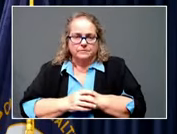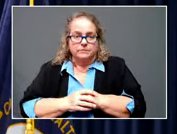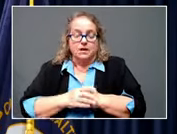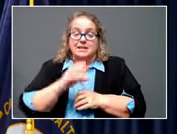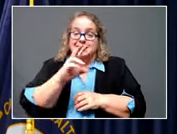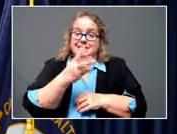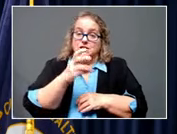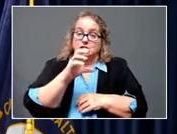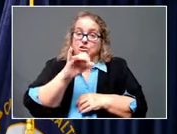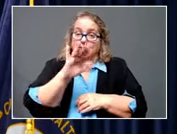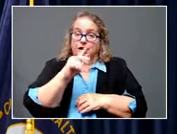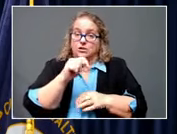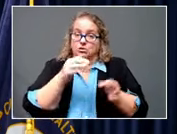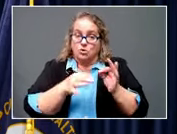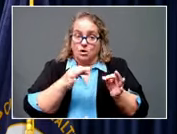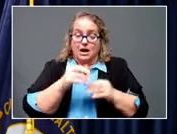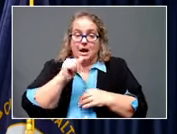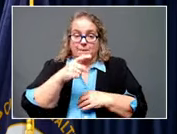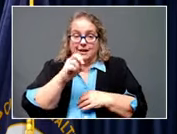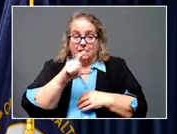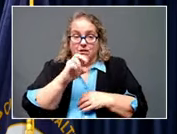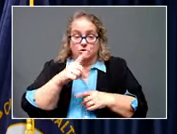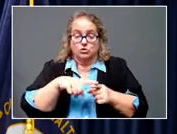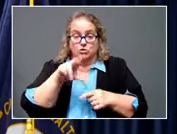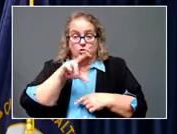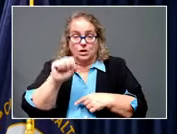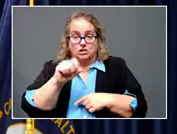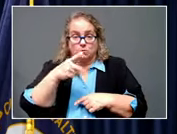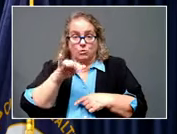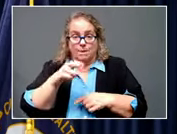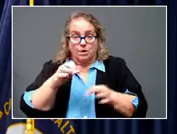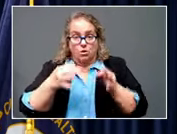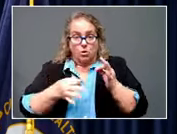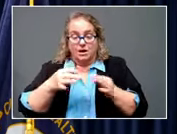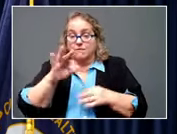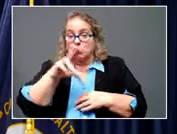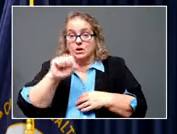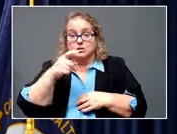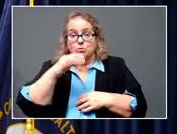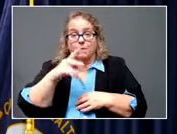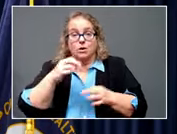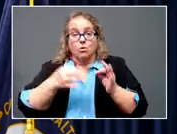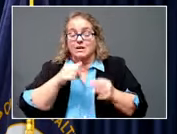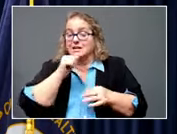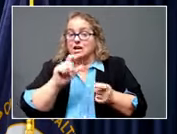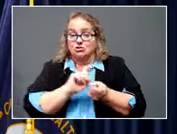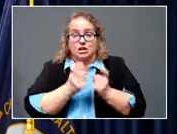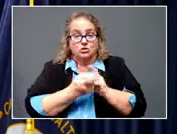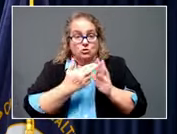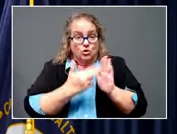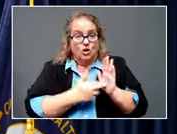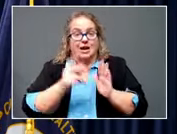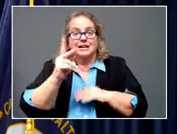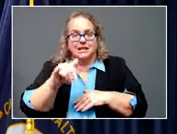appealed to the U.S. Supreme Court. If the U.S. Supreme Court does not change that ruling, Kentucky will be required to institute what